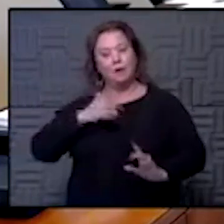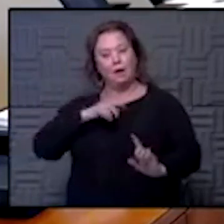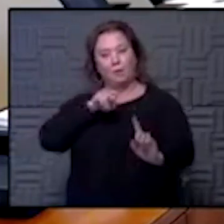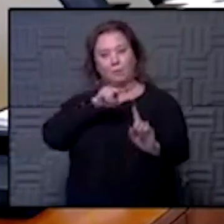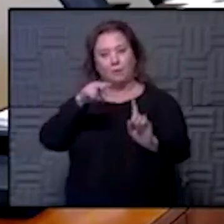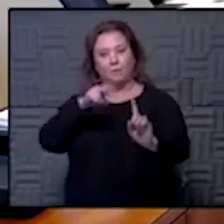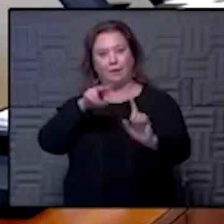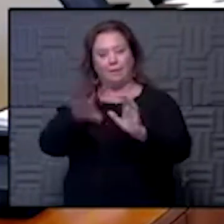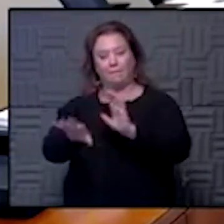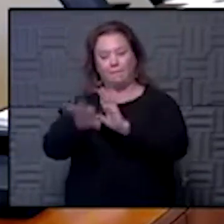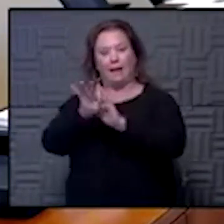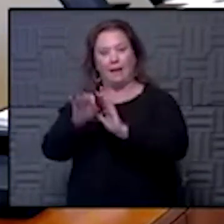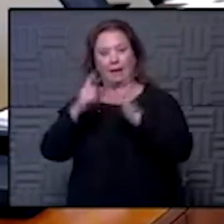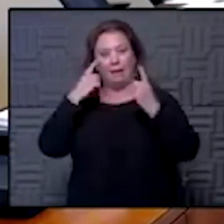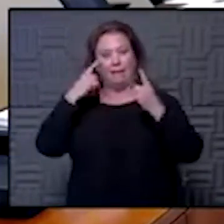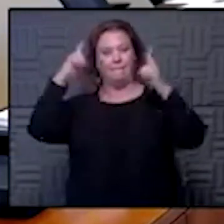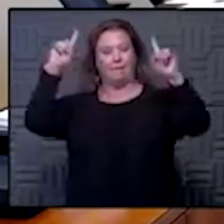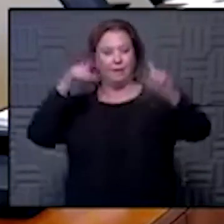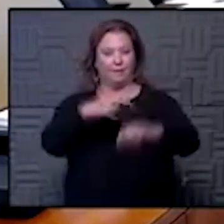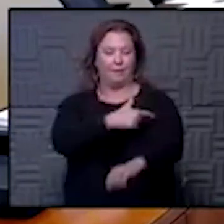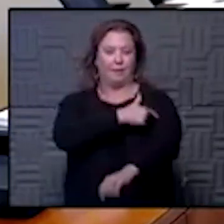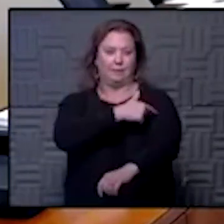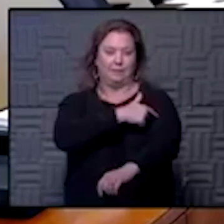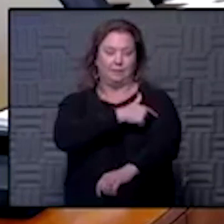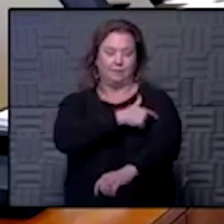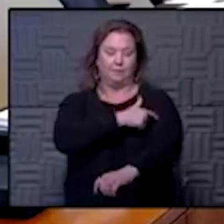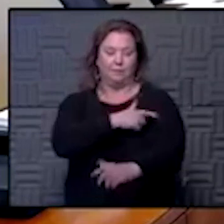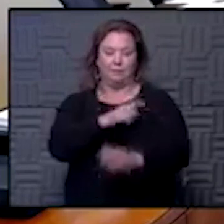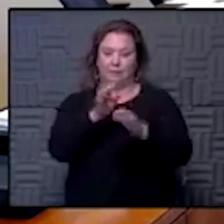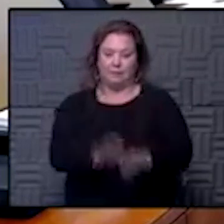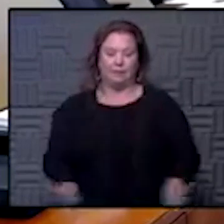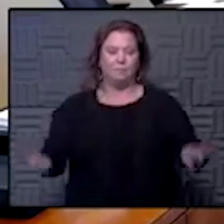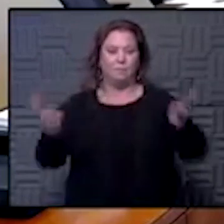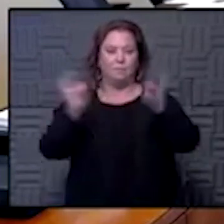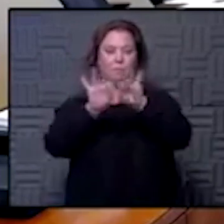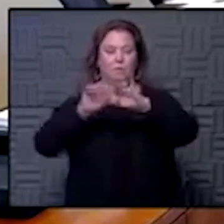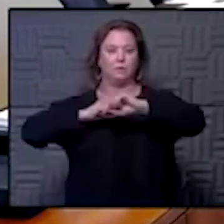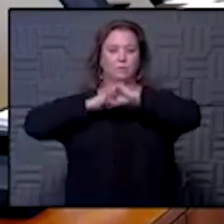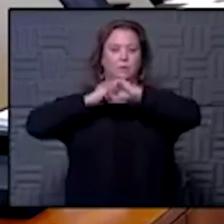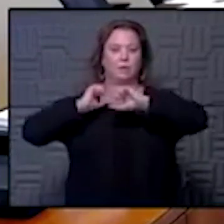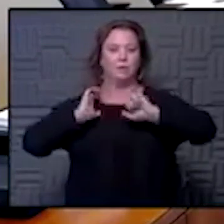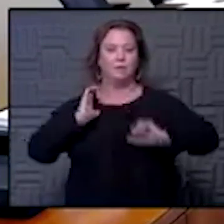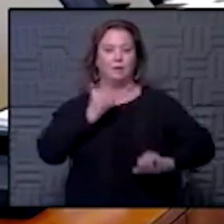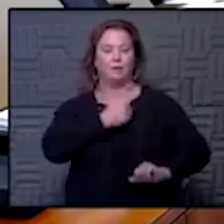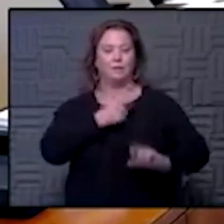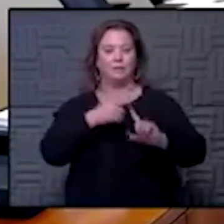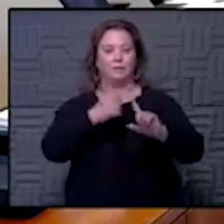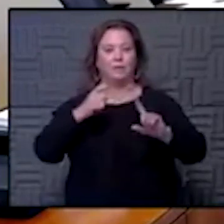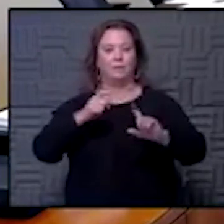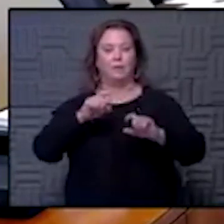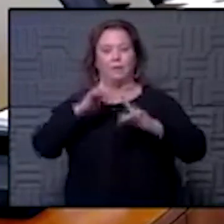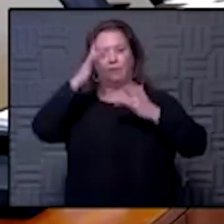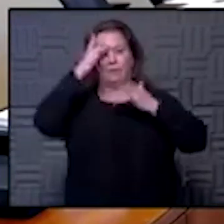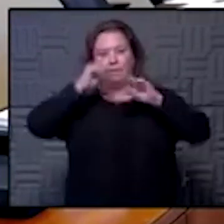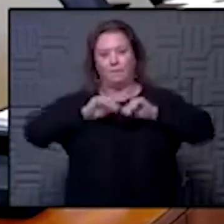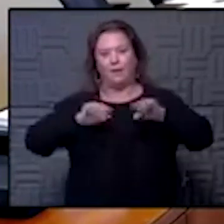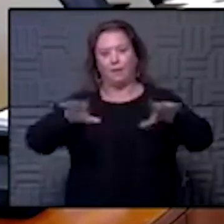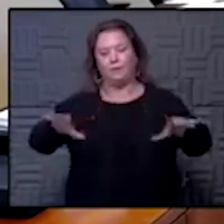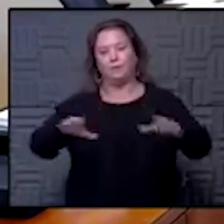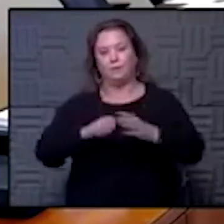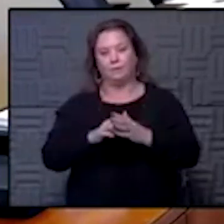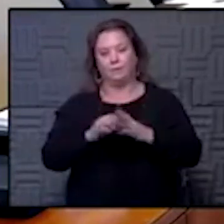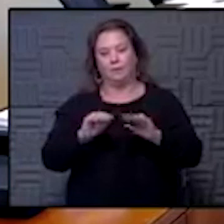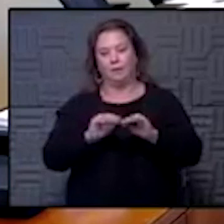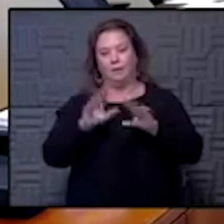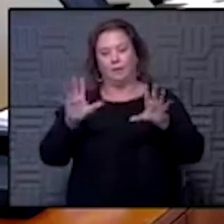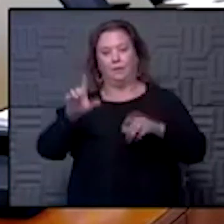an effective vaccine is vaccines is key to helping to protect all of us from the virus. And we obviously